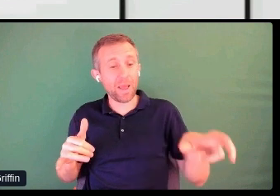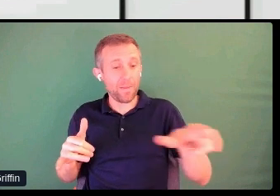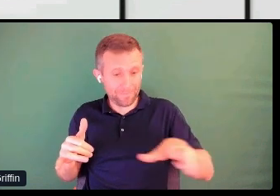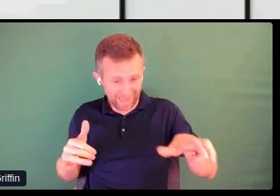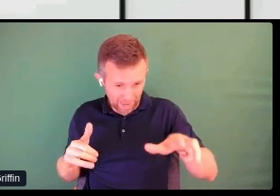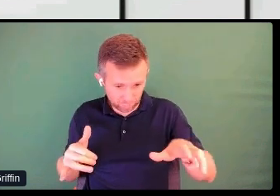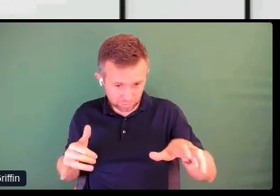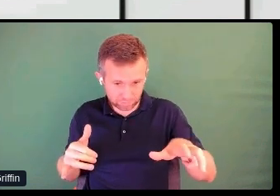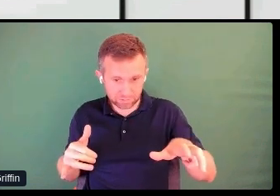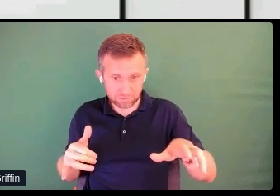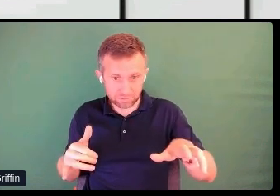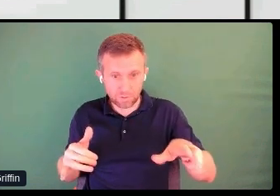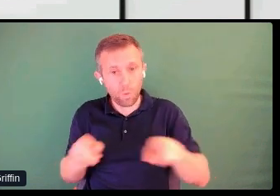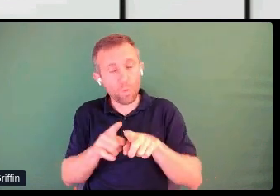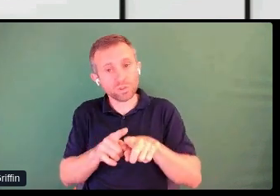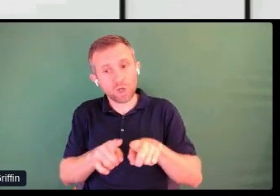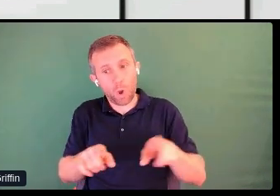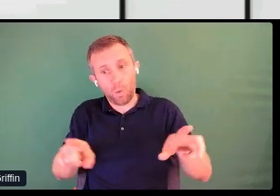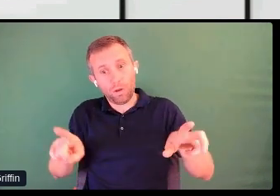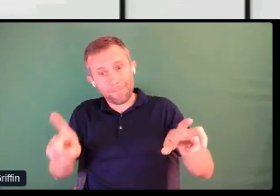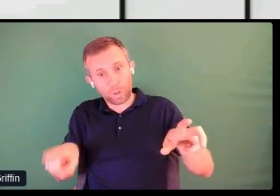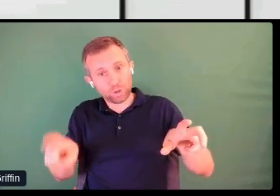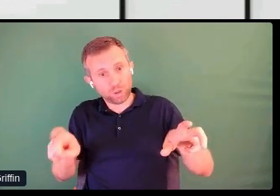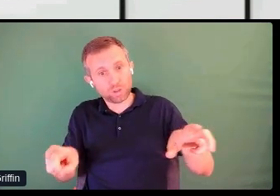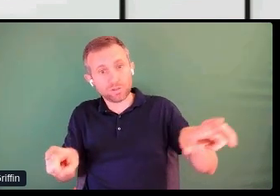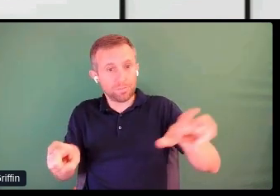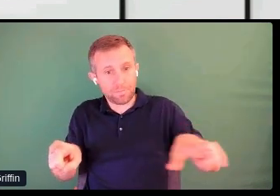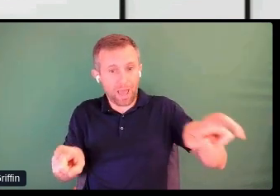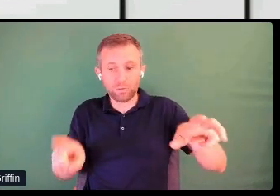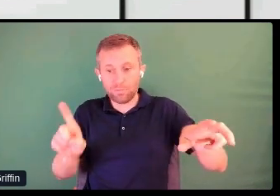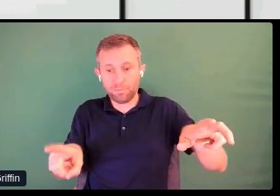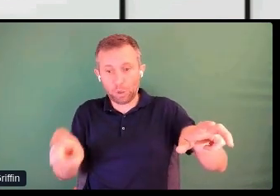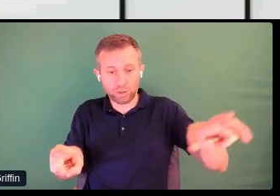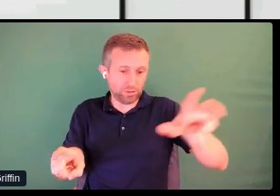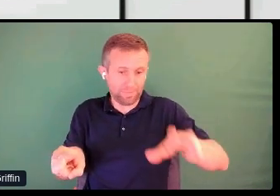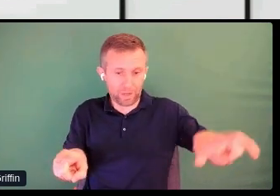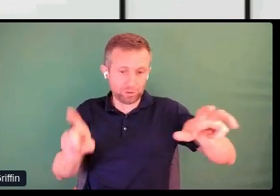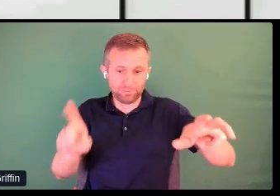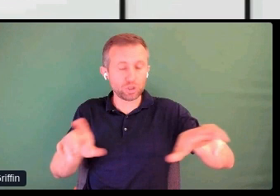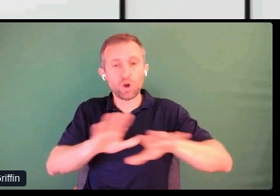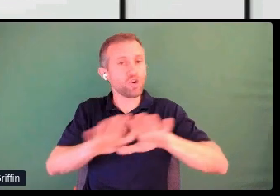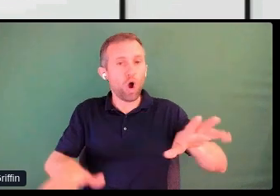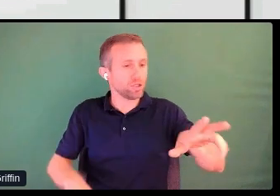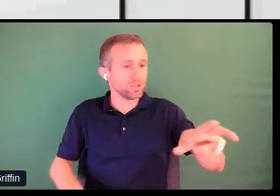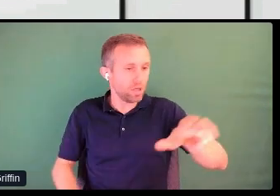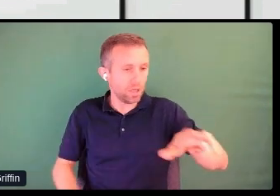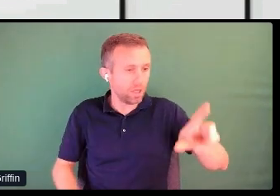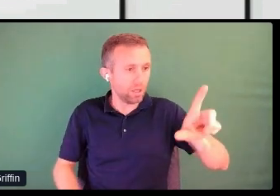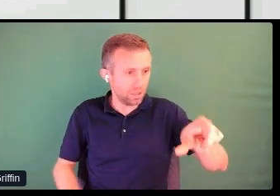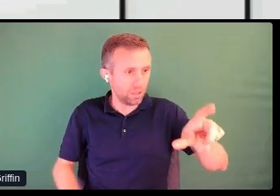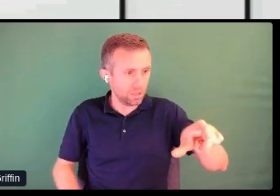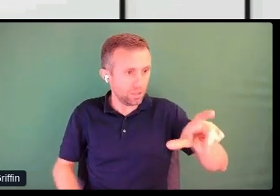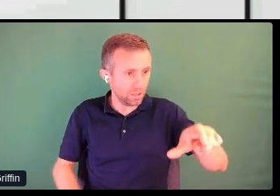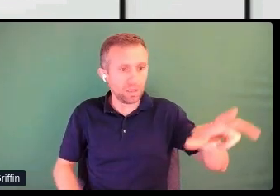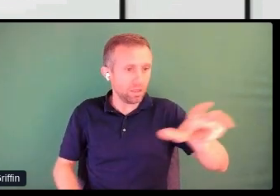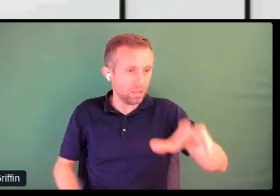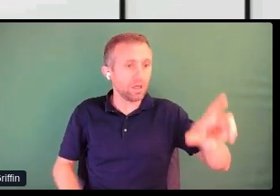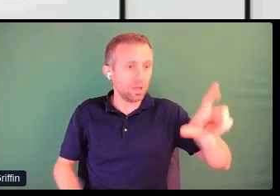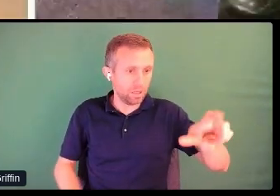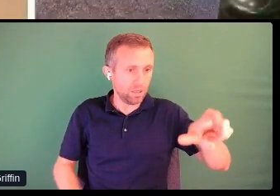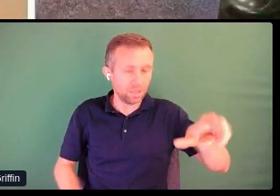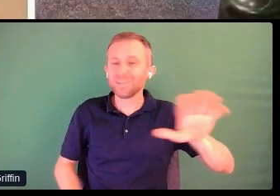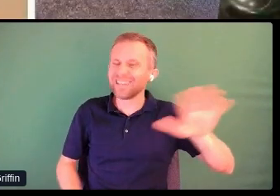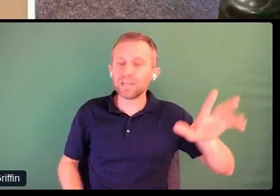we started to apply the same adaptability strategy using 3D printed parts to a button input ecosystem.